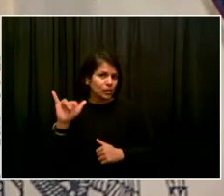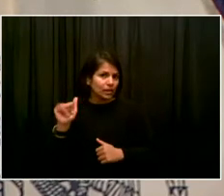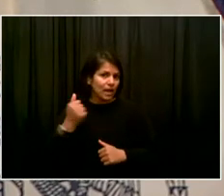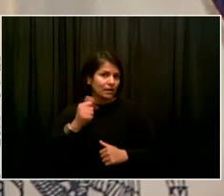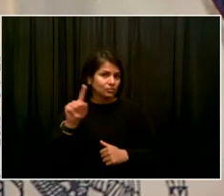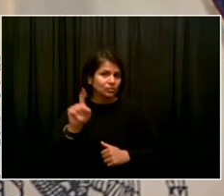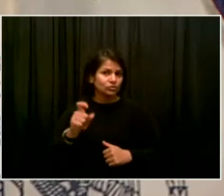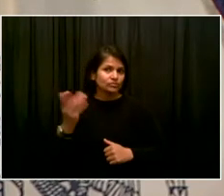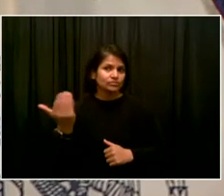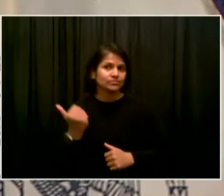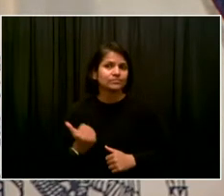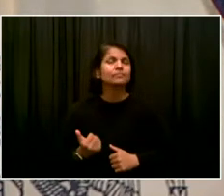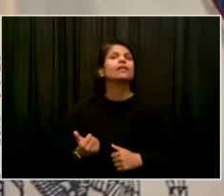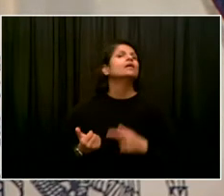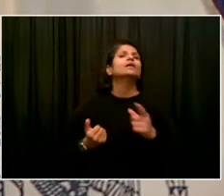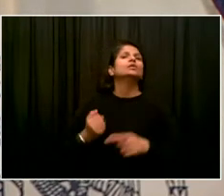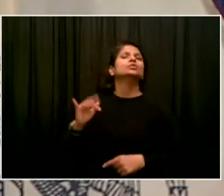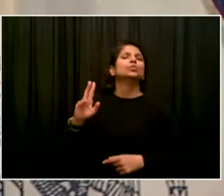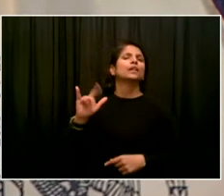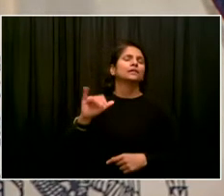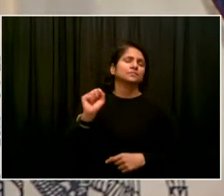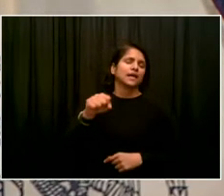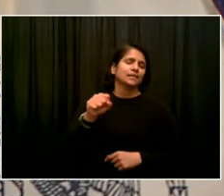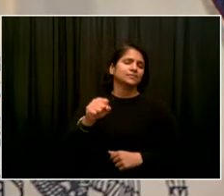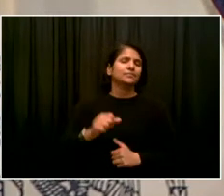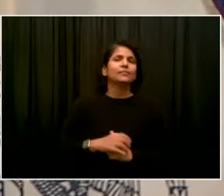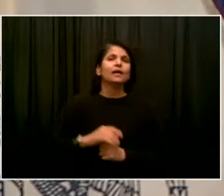Switching topics a bit, still on COVID,